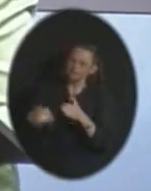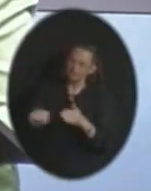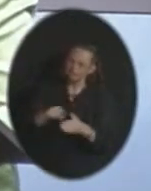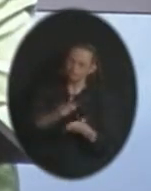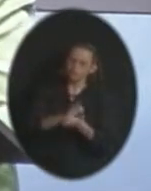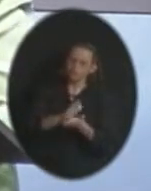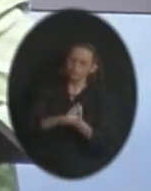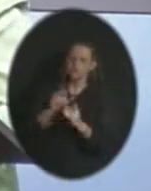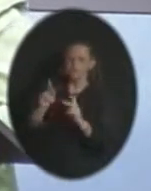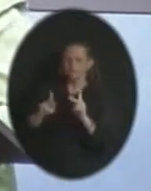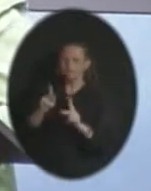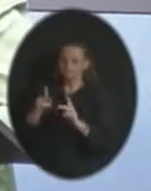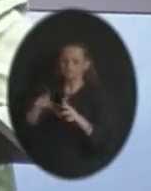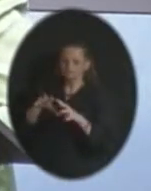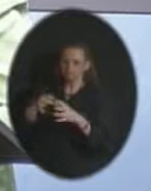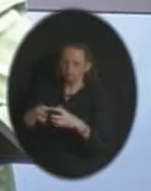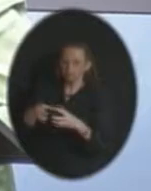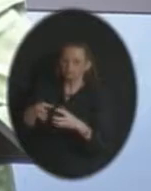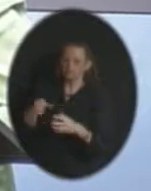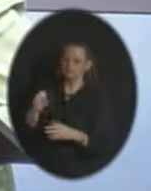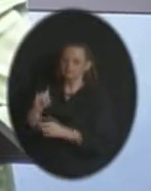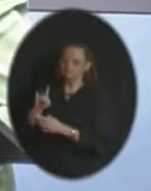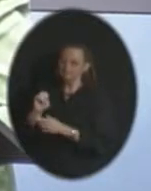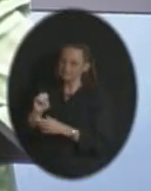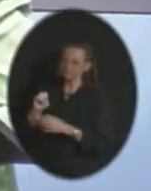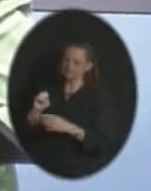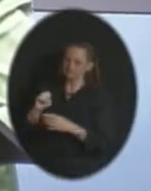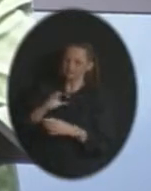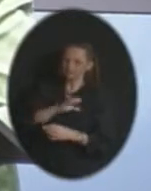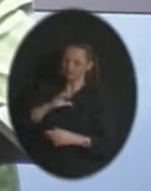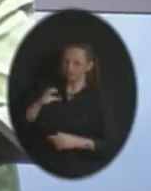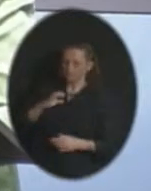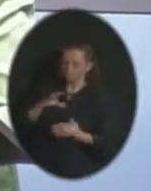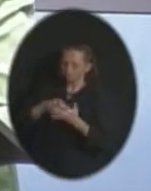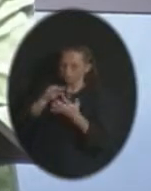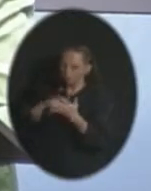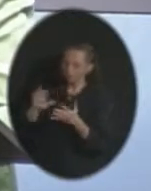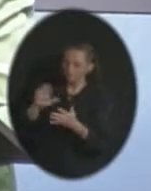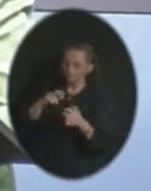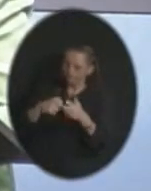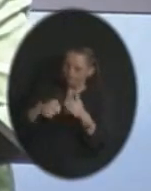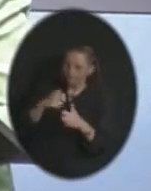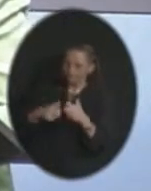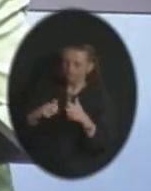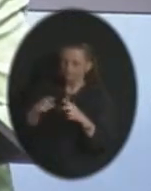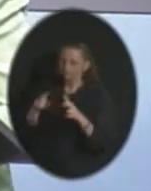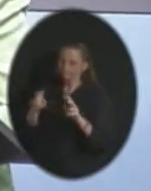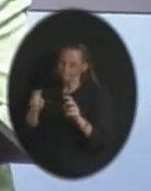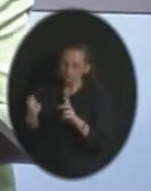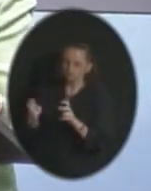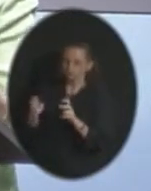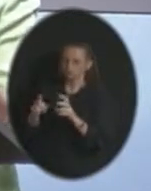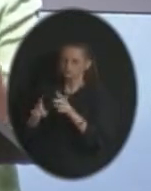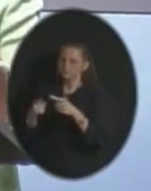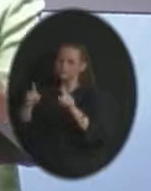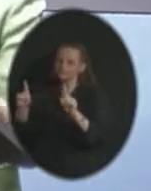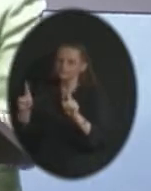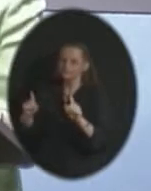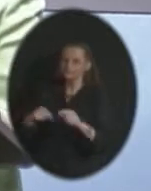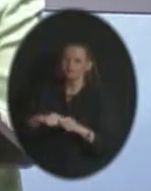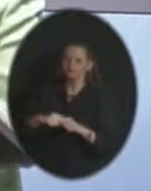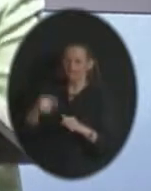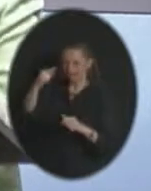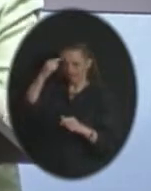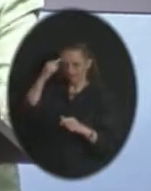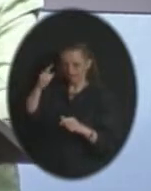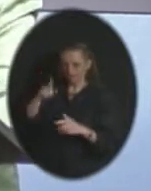site councils, to learn about the issues, to learn about the concerns, to learn about the successes that are going on in different parts of the school district. And I think we bring those back